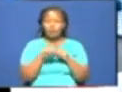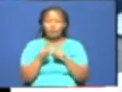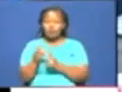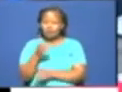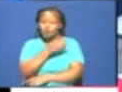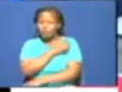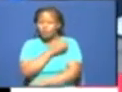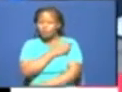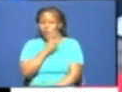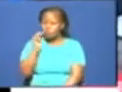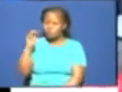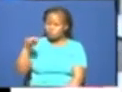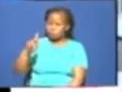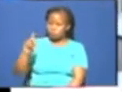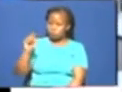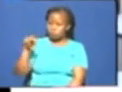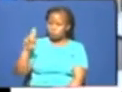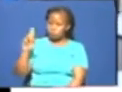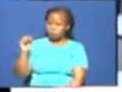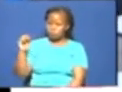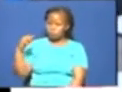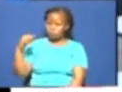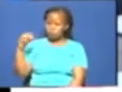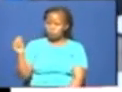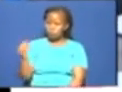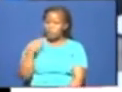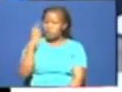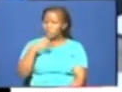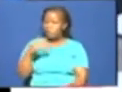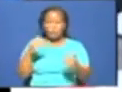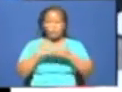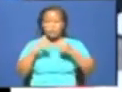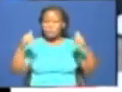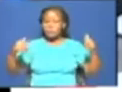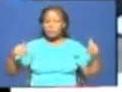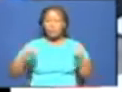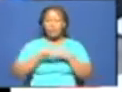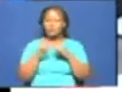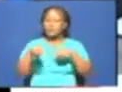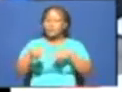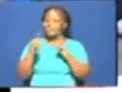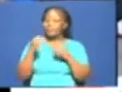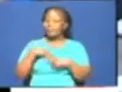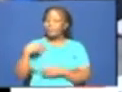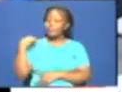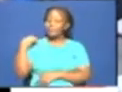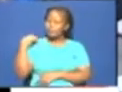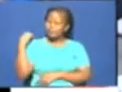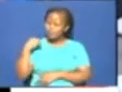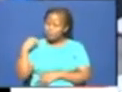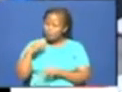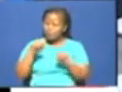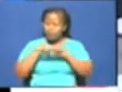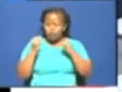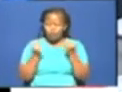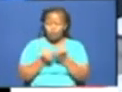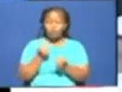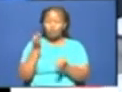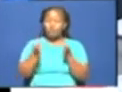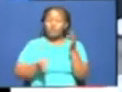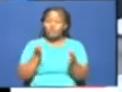Mutunga, who distinguished himself as a selfless champion of social justice